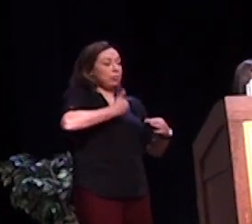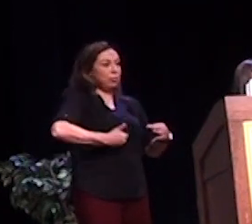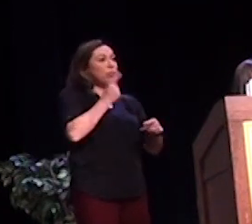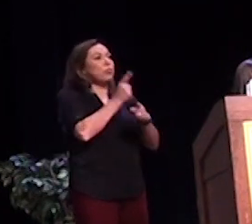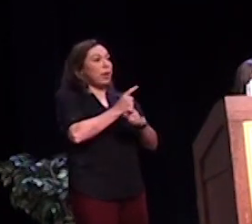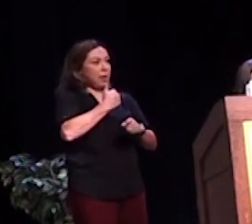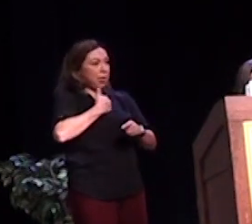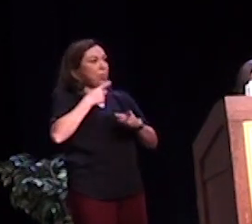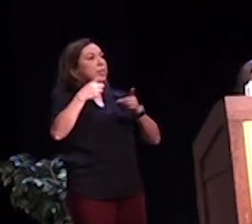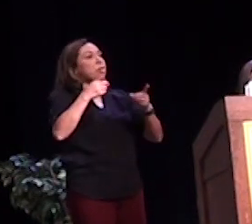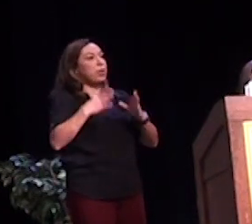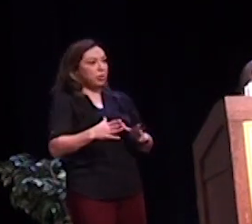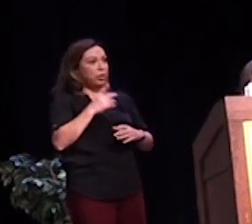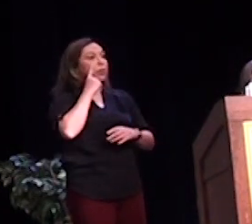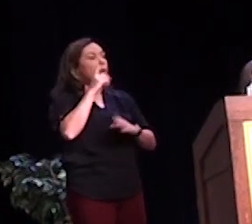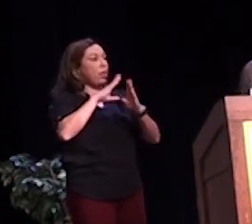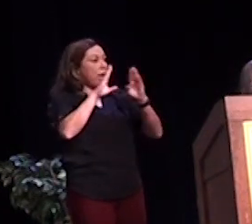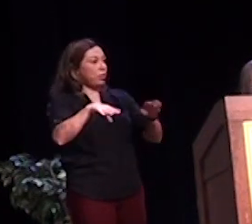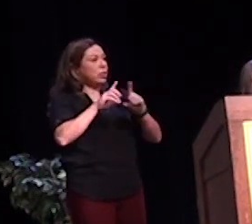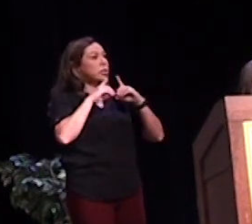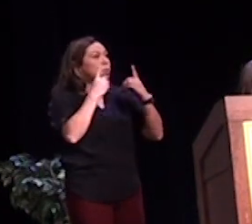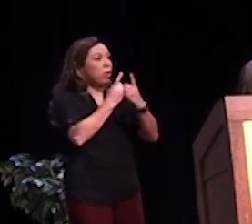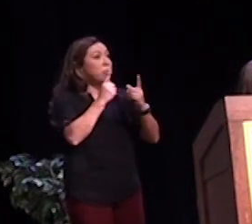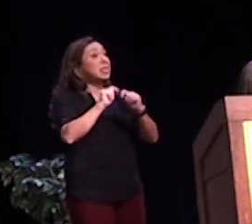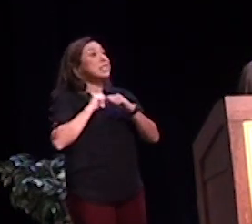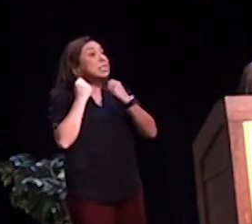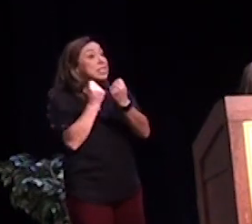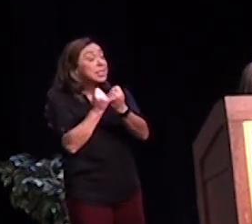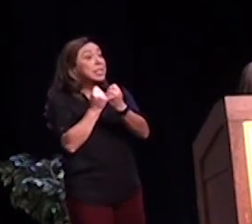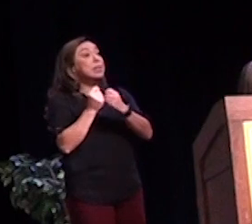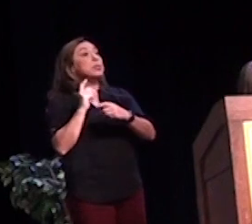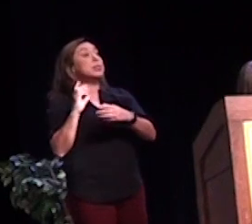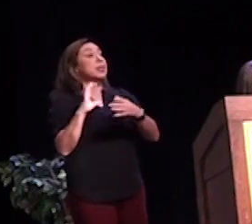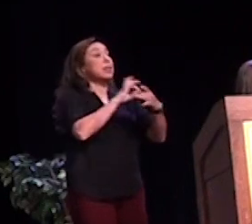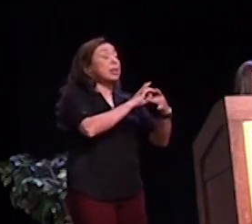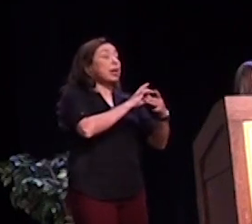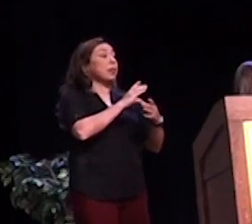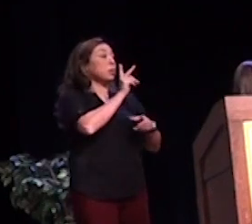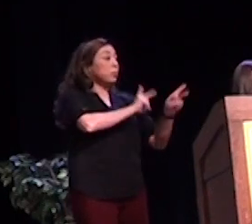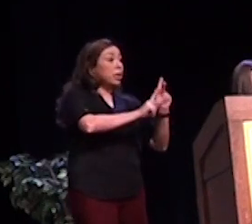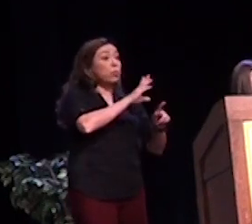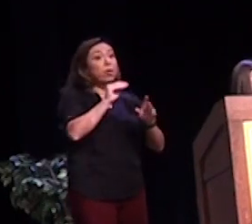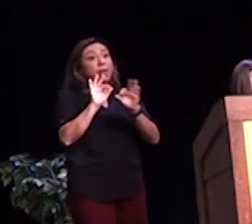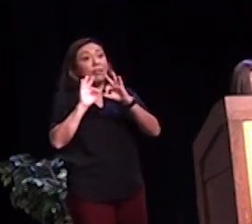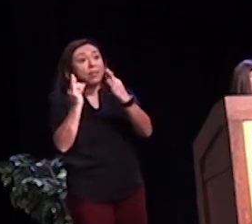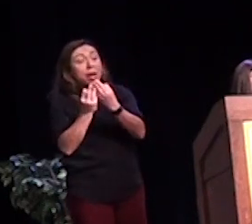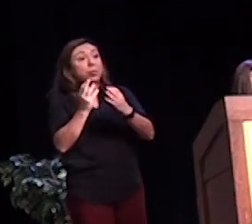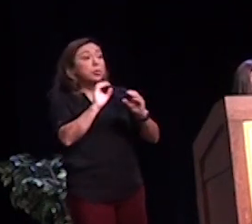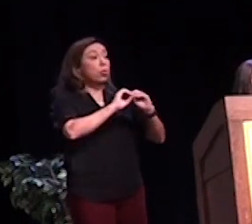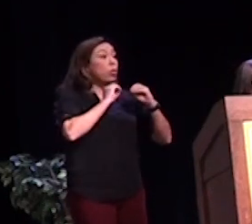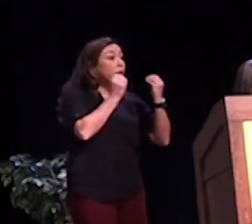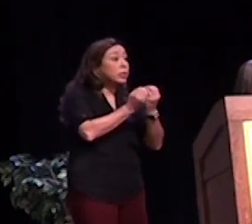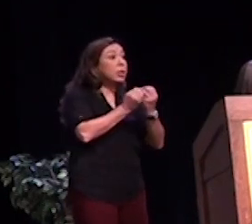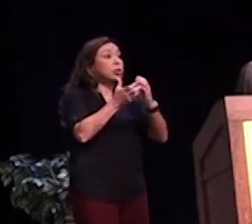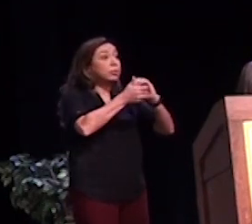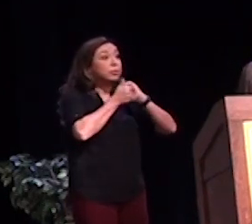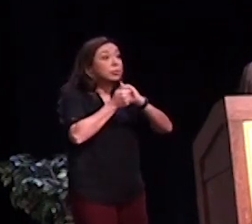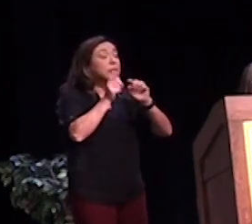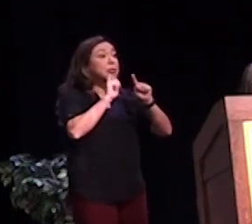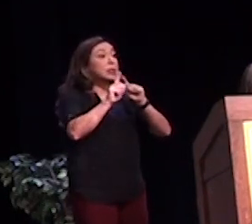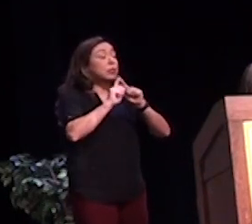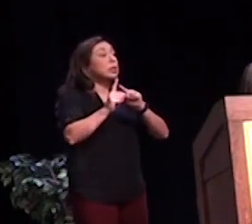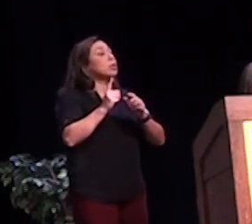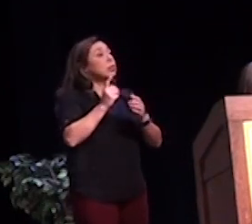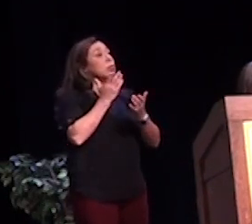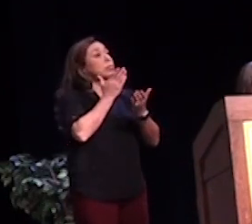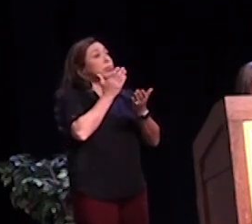and Housing Department. Teams in the department connect individuals, families, and organizations to resources that